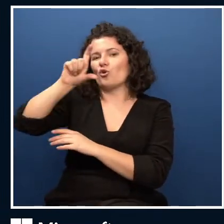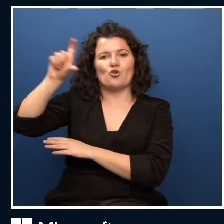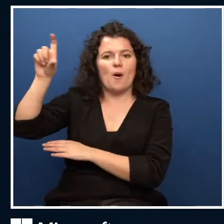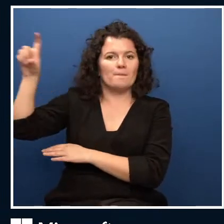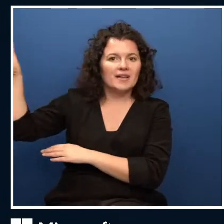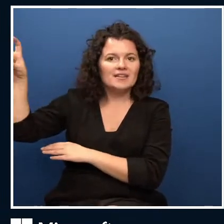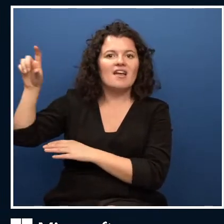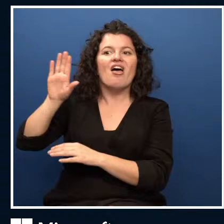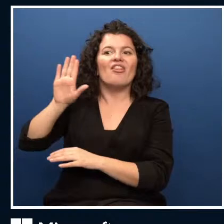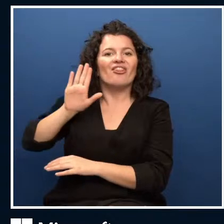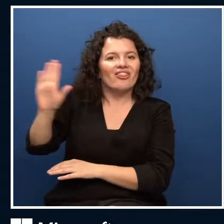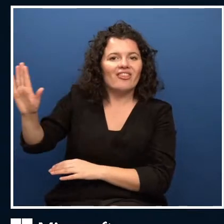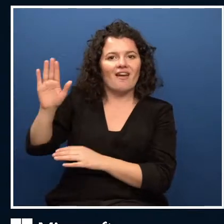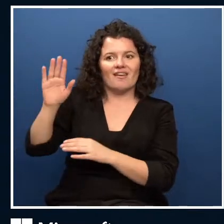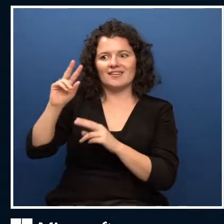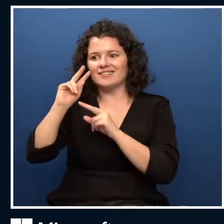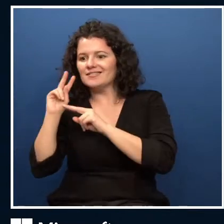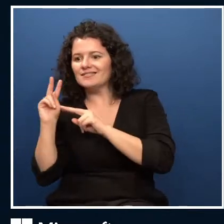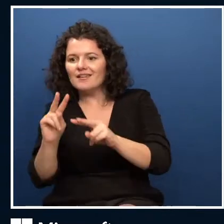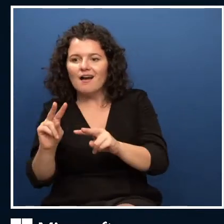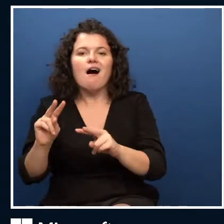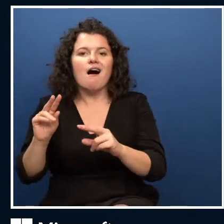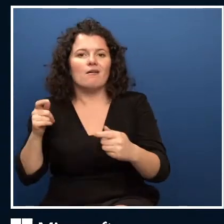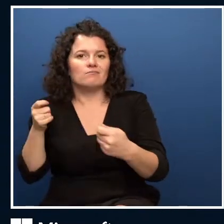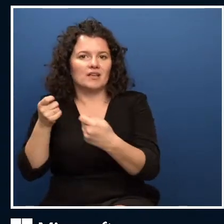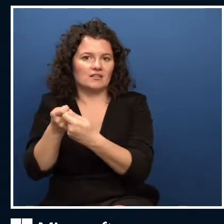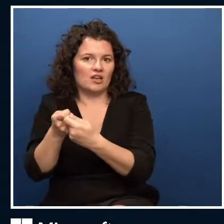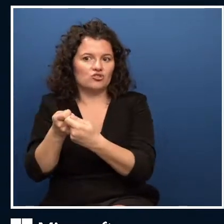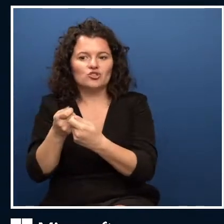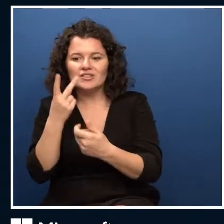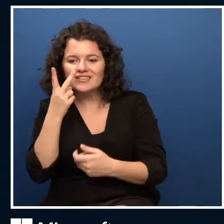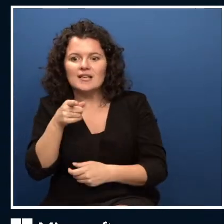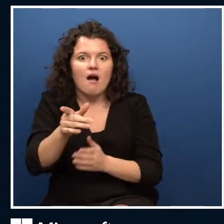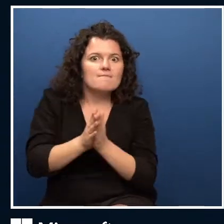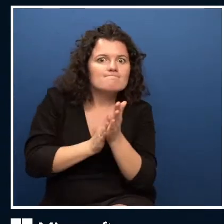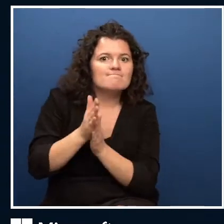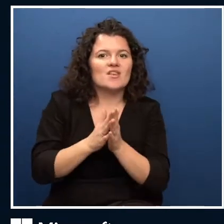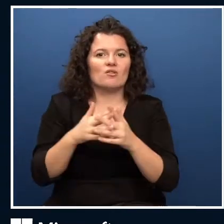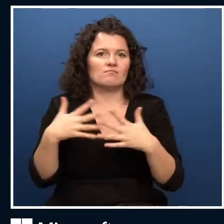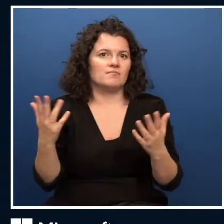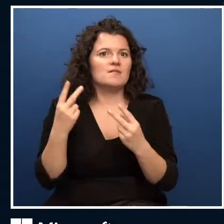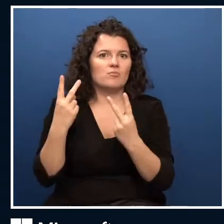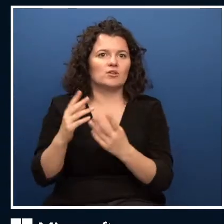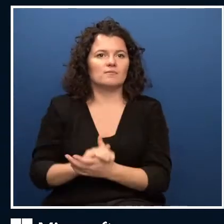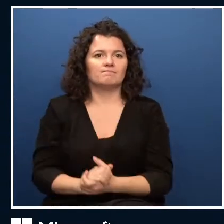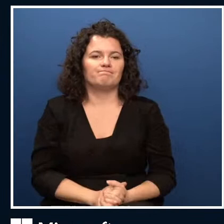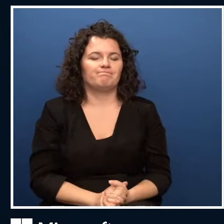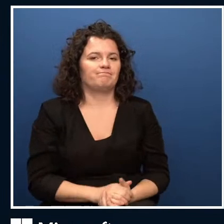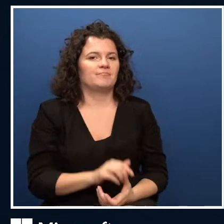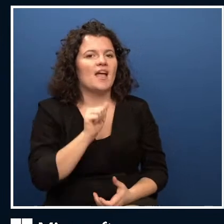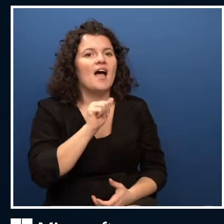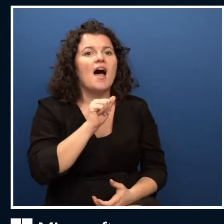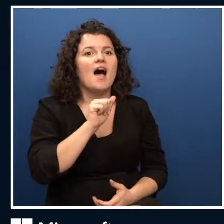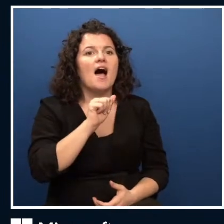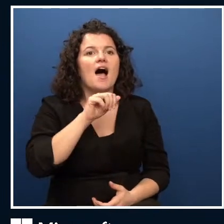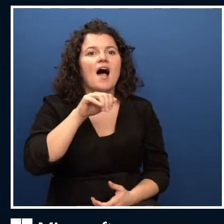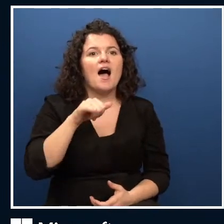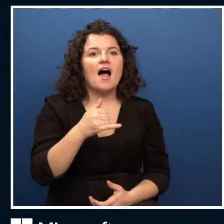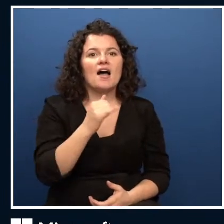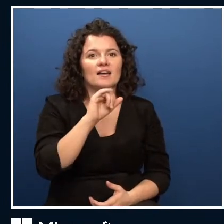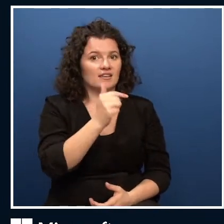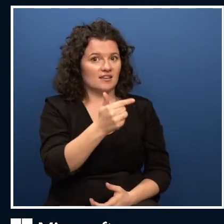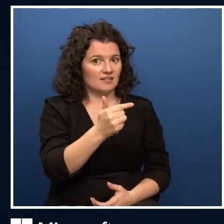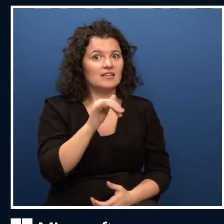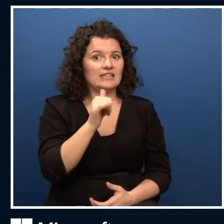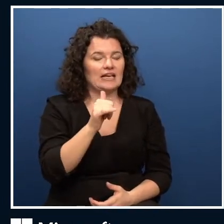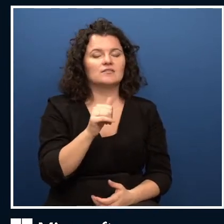to this. I mean, other than what everybody else has said about having a portfolio and stuff like that. So the first thing for us,